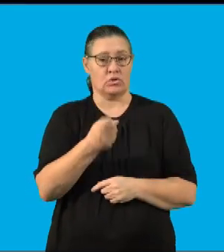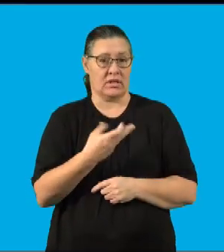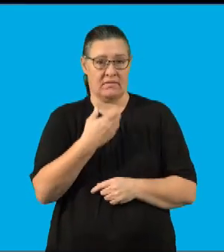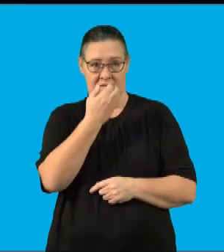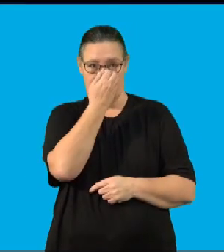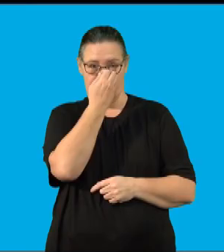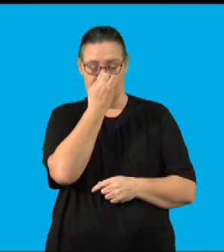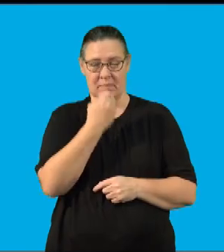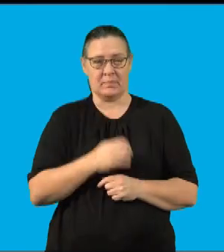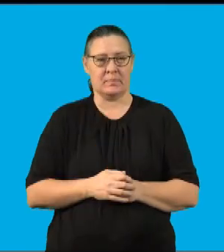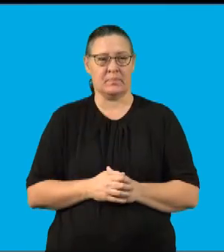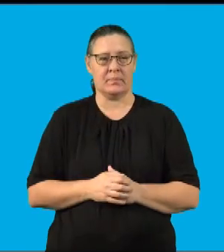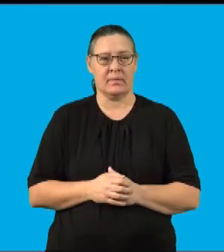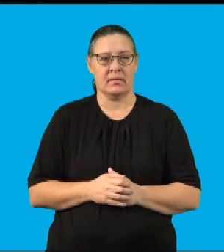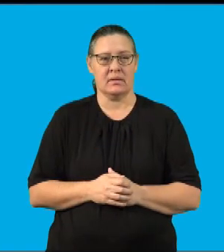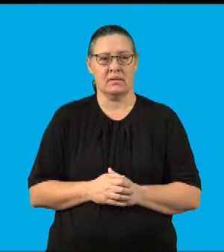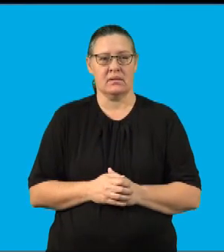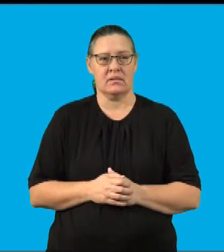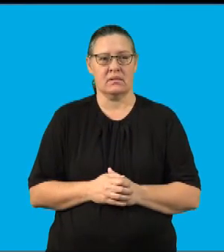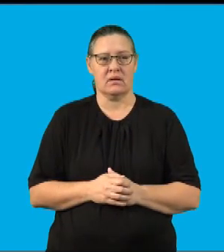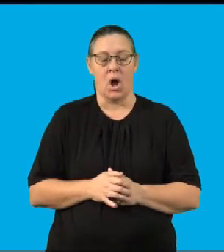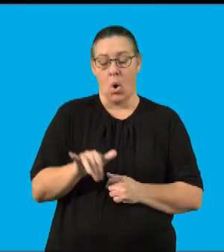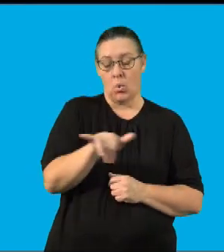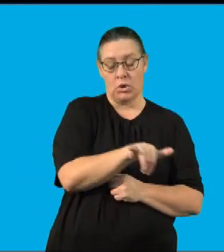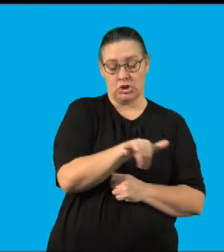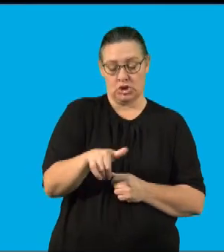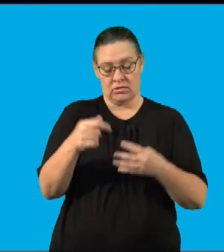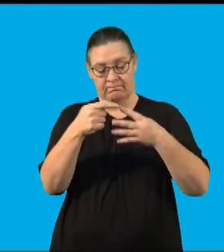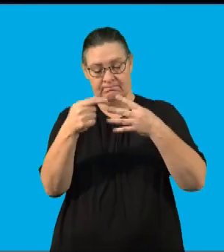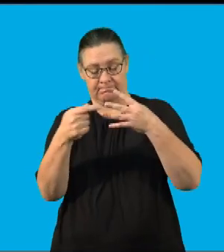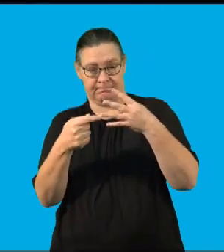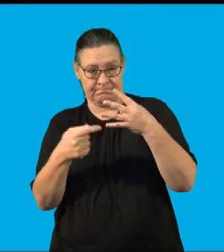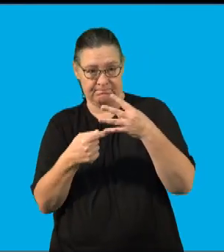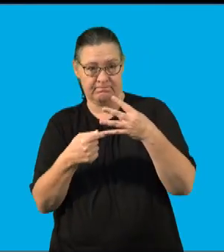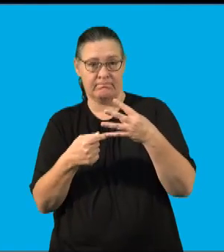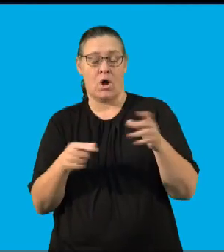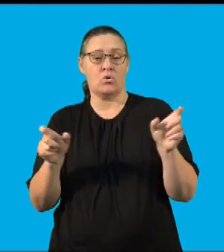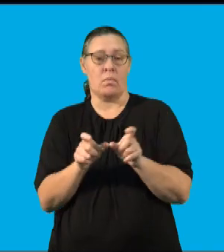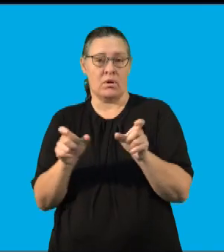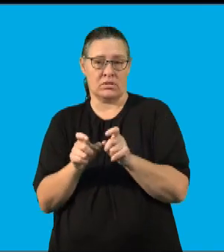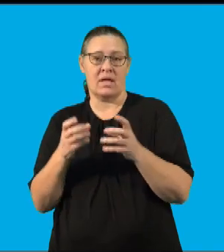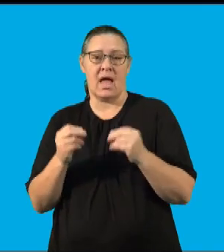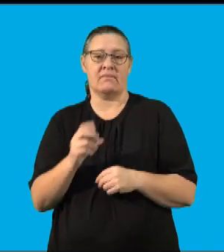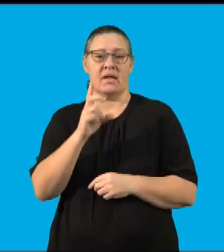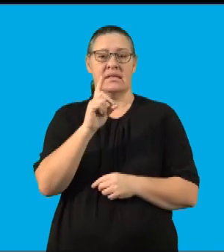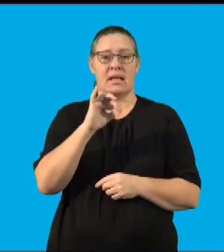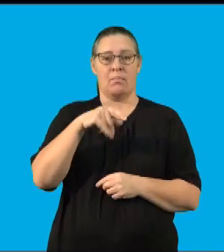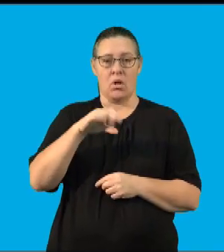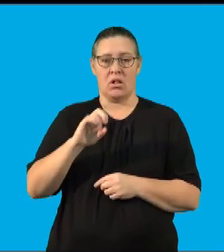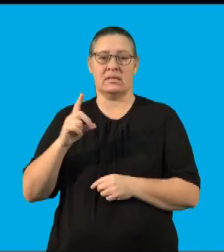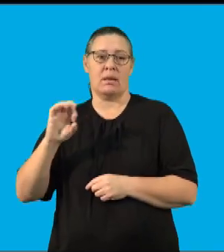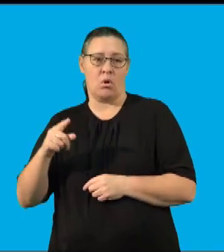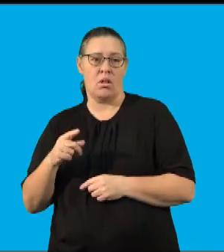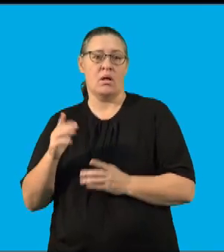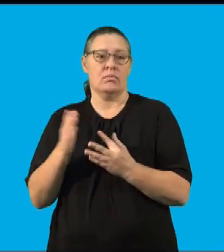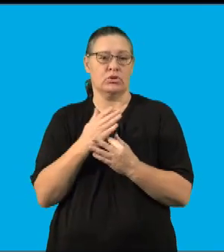that is given to us is as follows. Which one of the following compounds has dipole-dipole forces